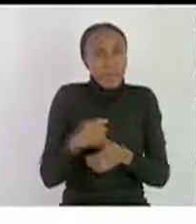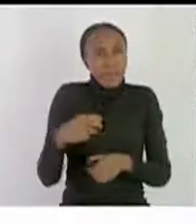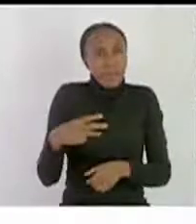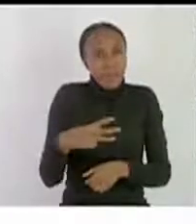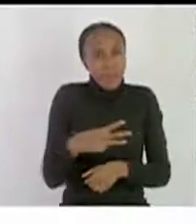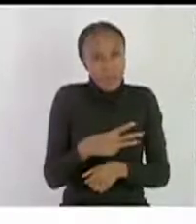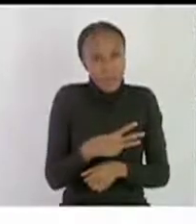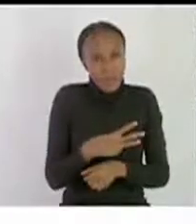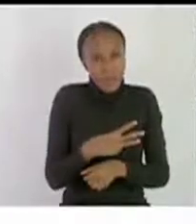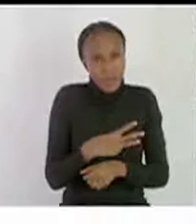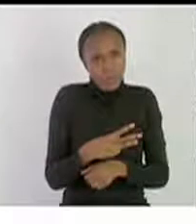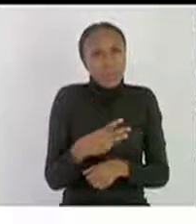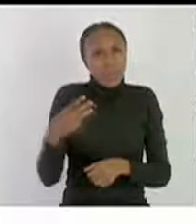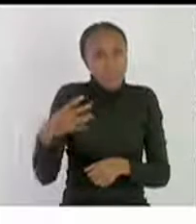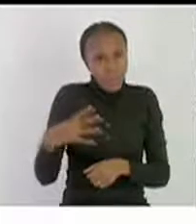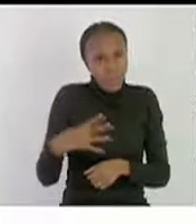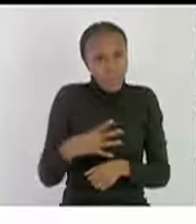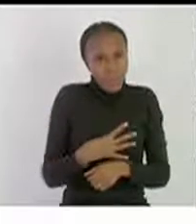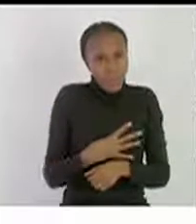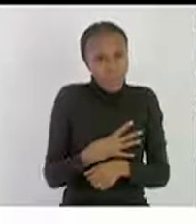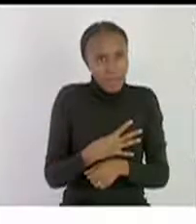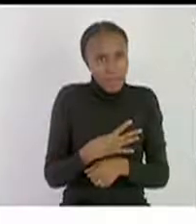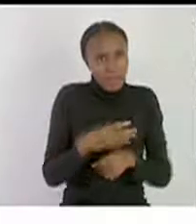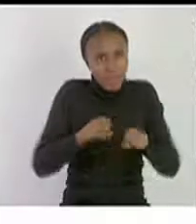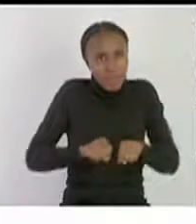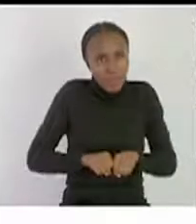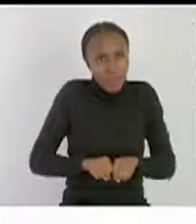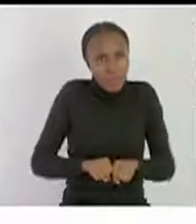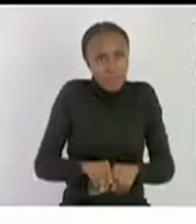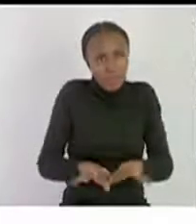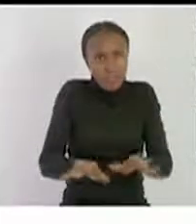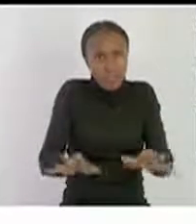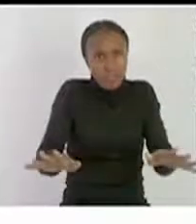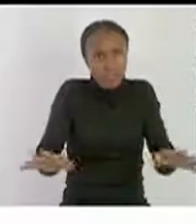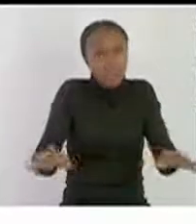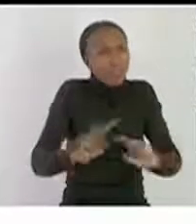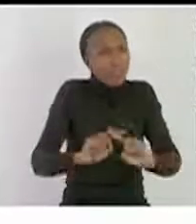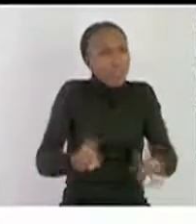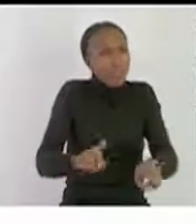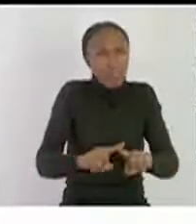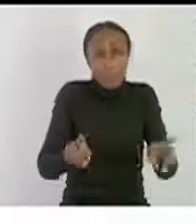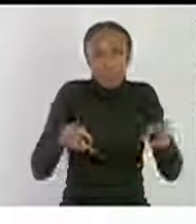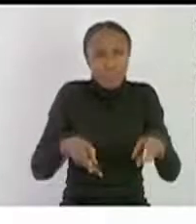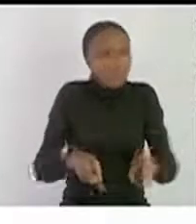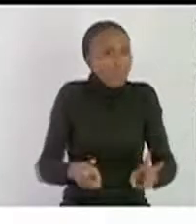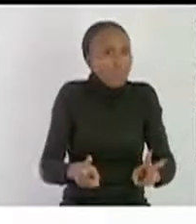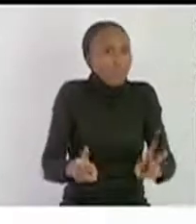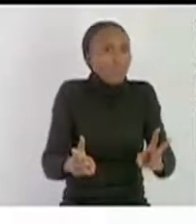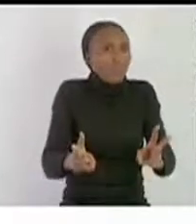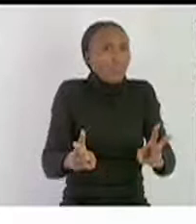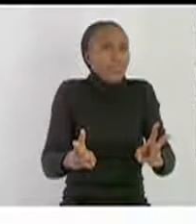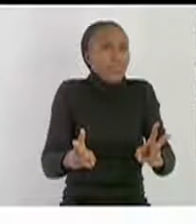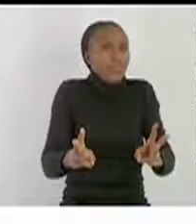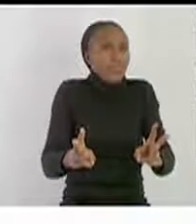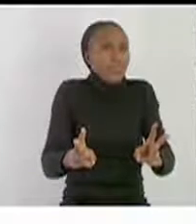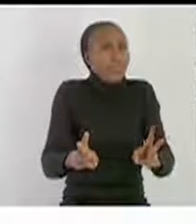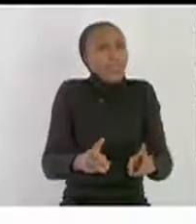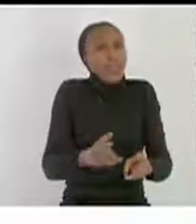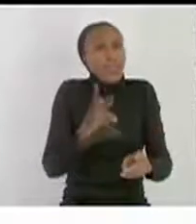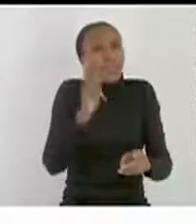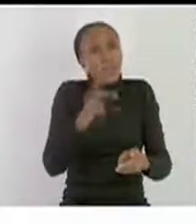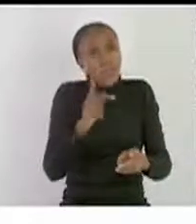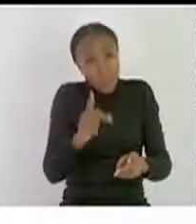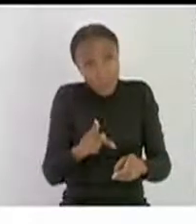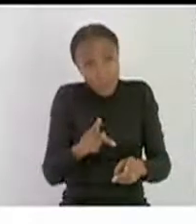HIV and AIDS is transmitted in many different ways, and there are also